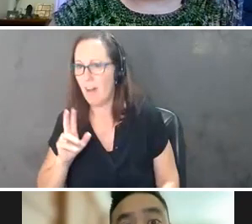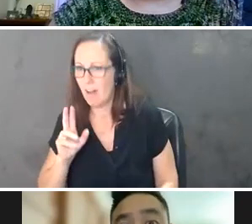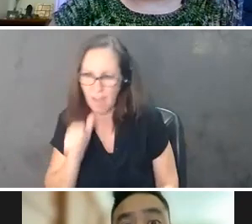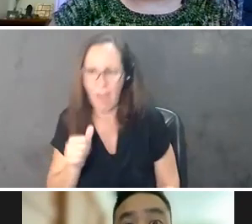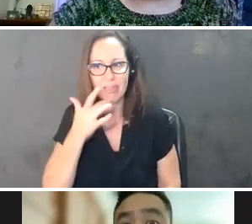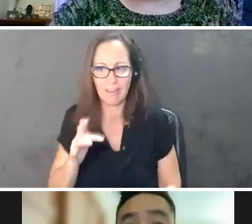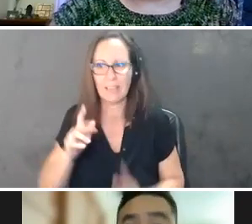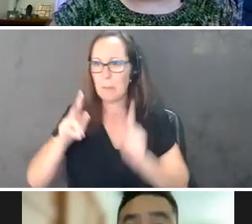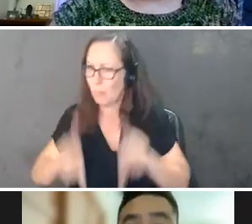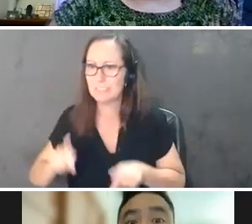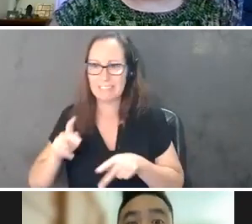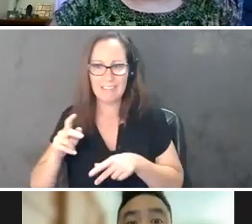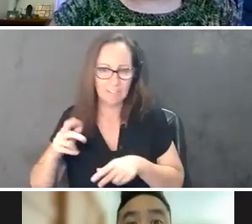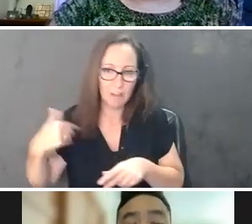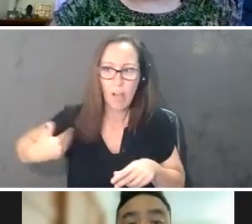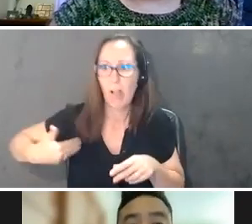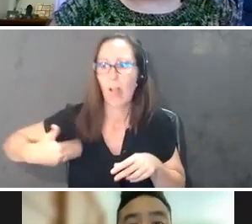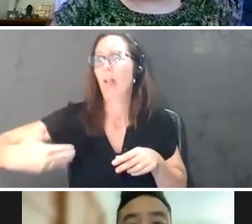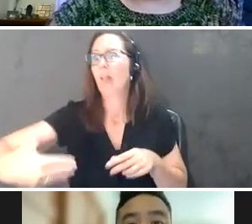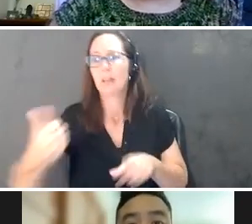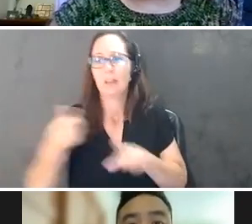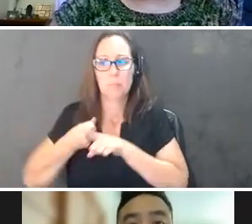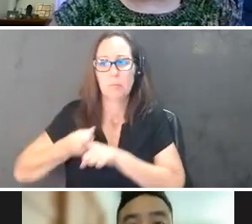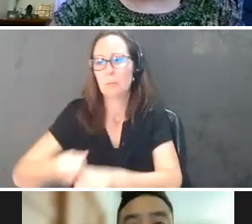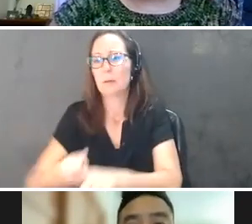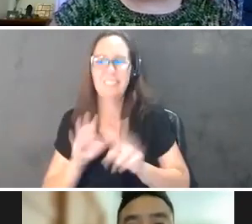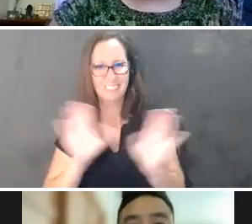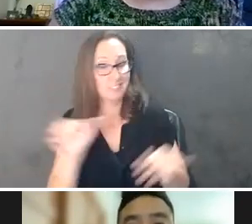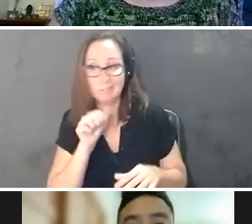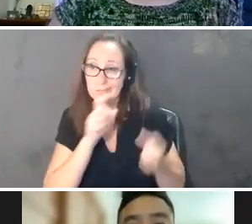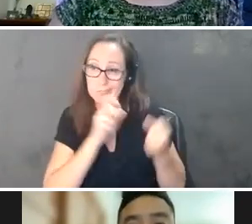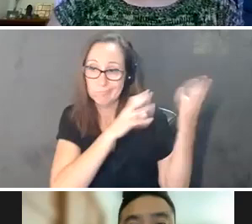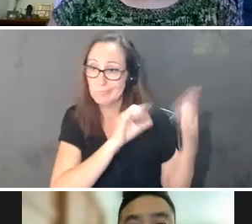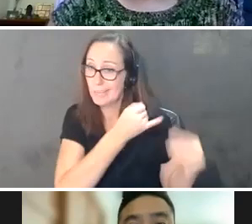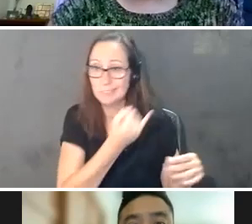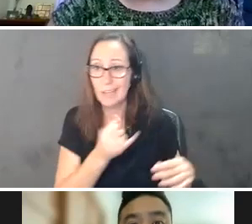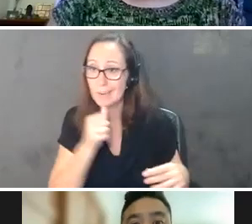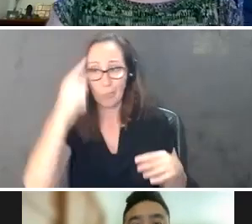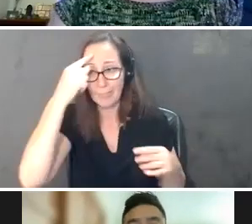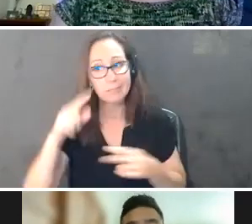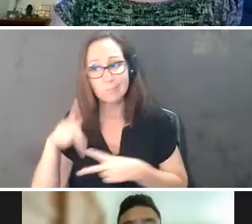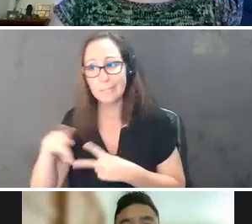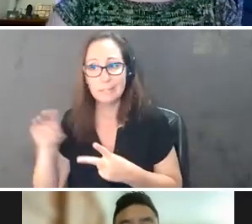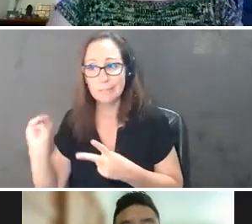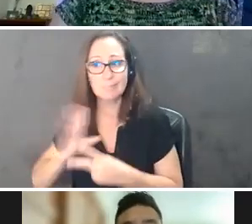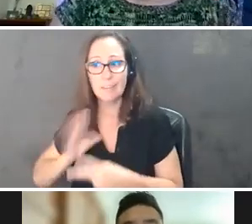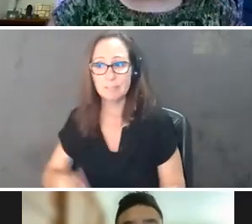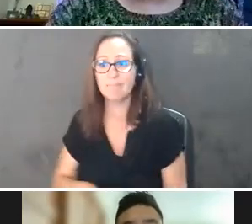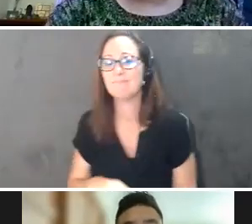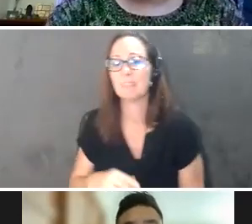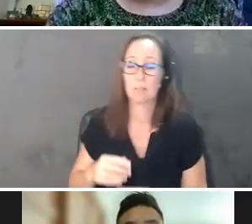Then just take it out of the equation. Don't even consider Johnson & Johnson. Right. Thank you so much. So I know that was a